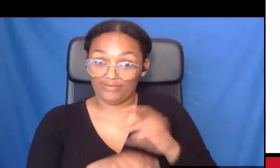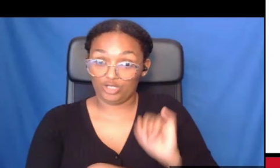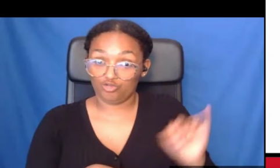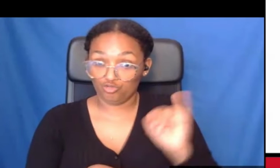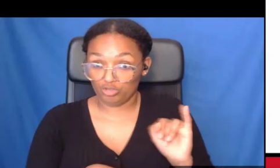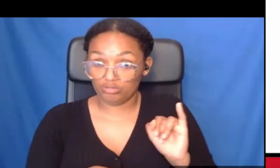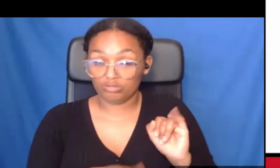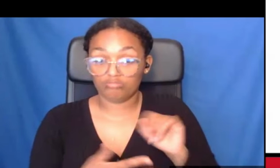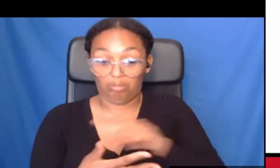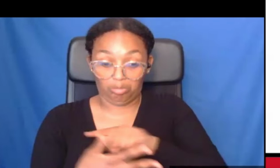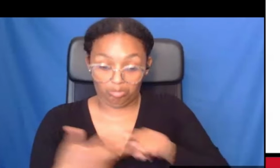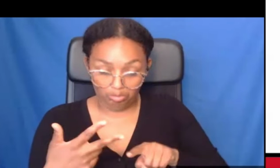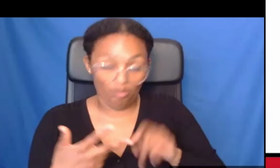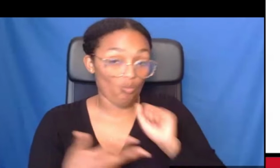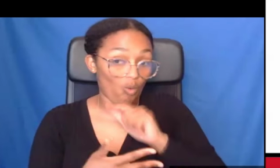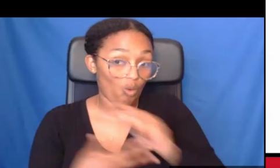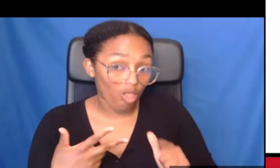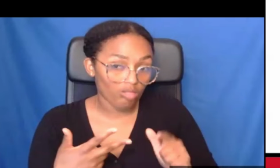Next slide.